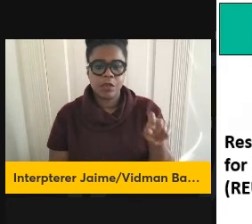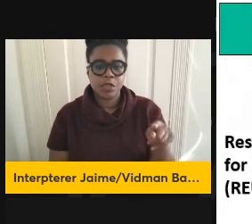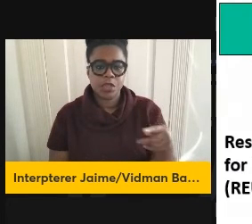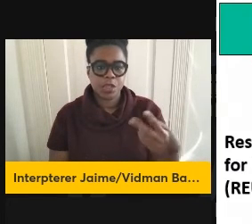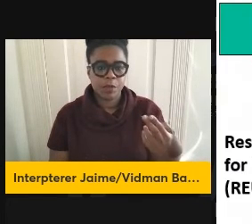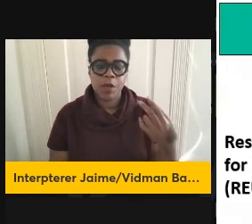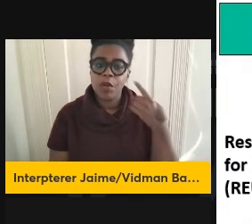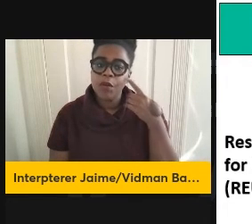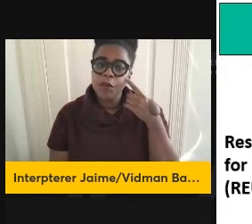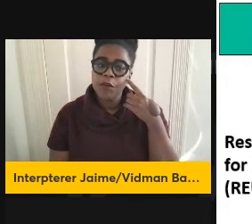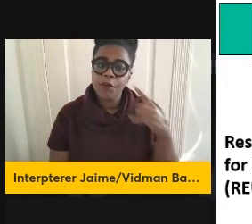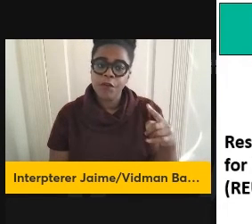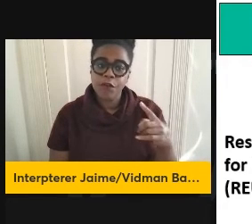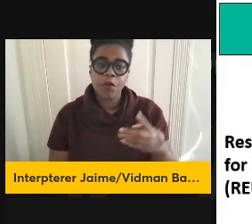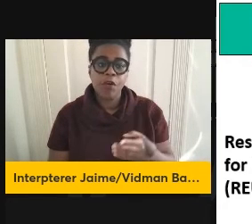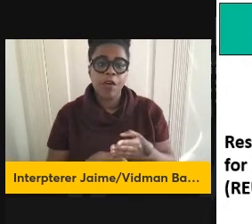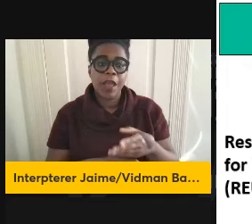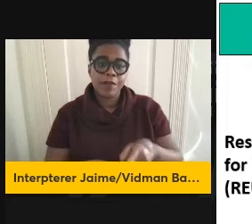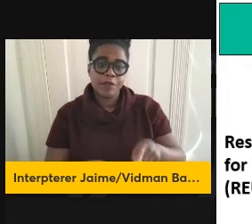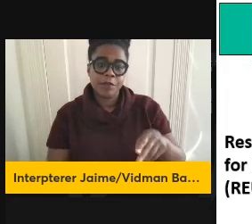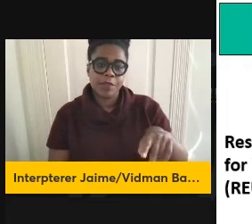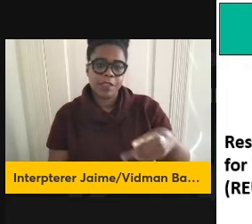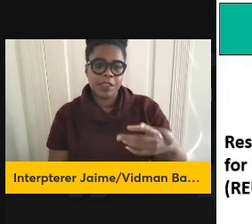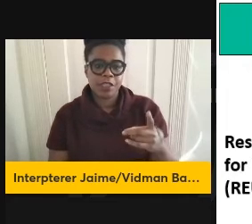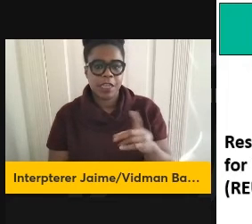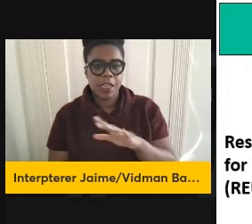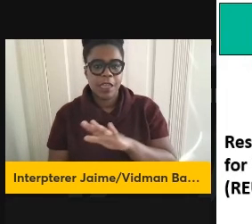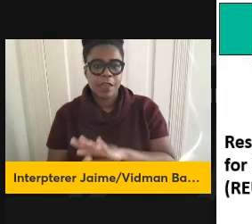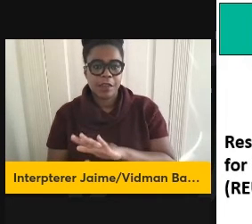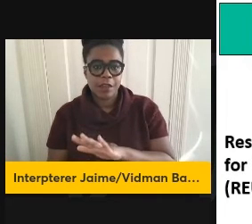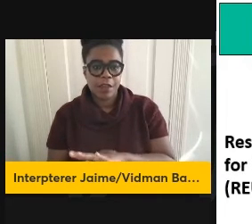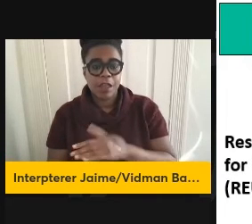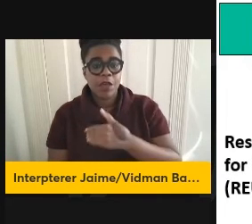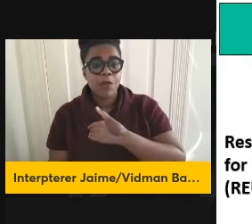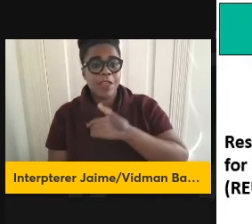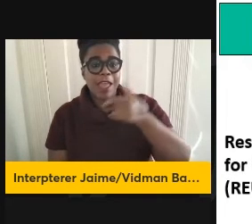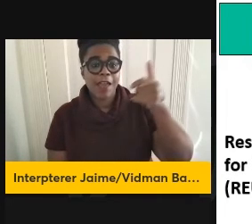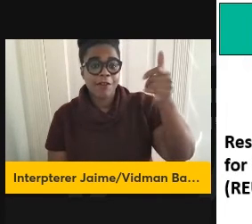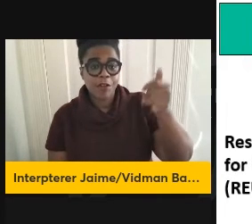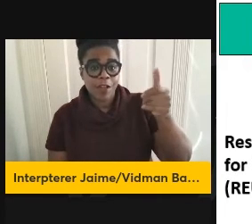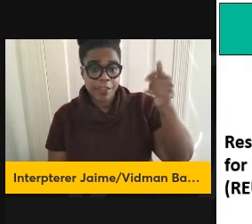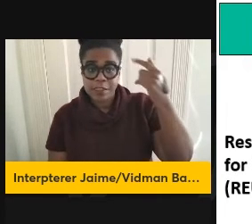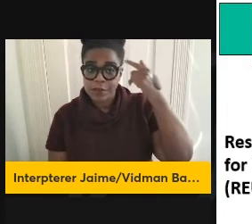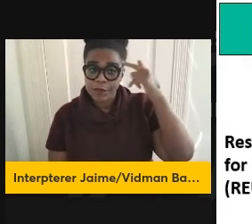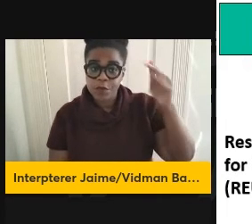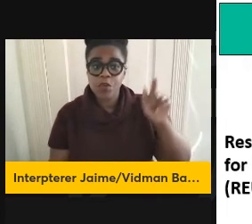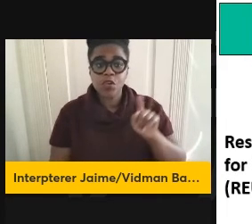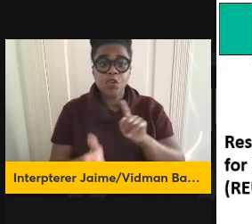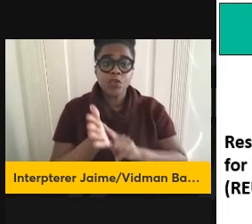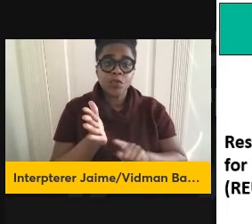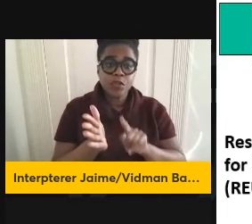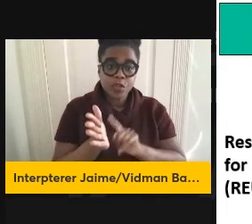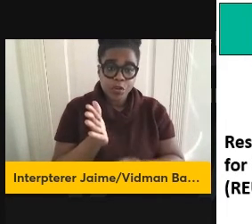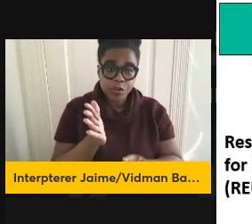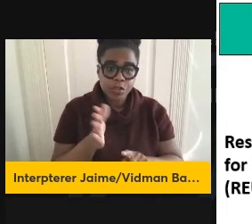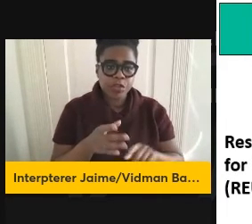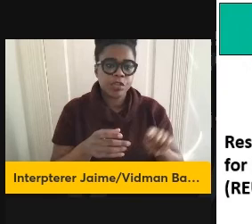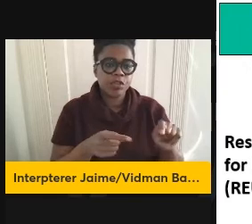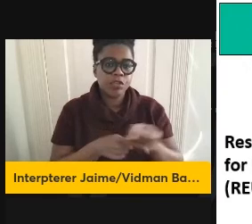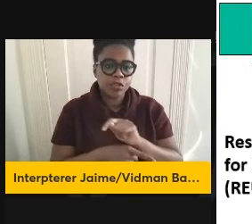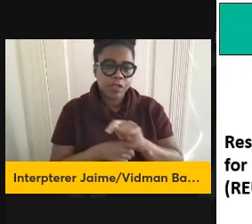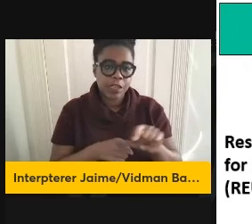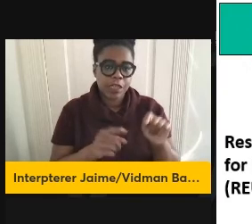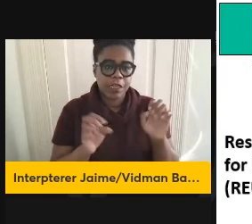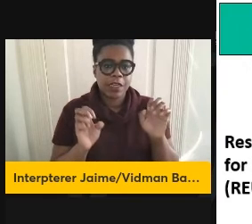finally, academic faculty. We have grants to support the research, equipment, the training and